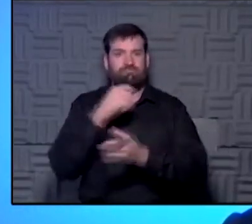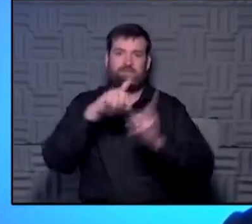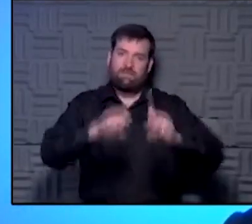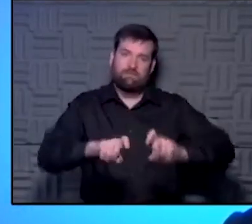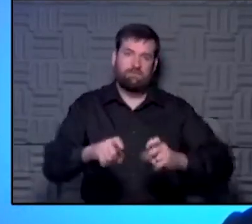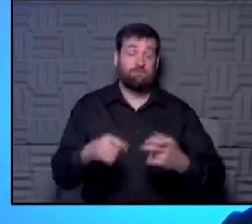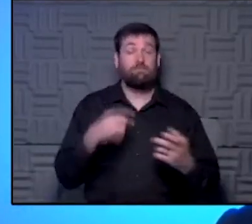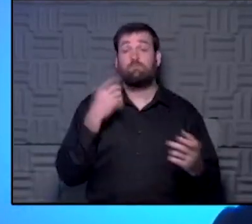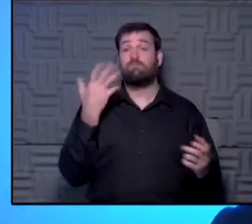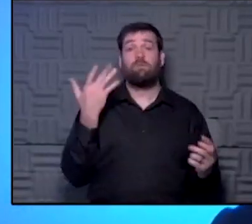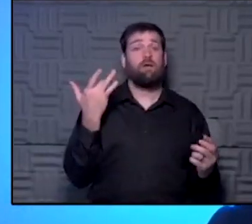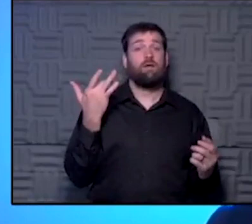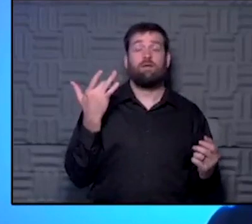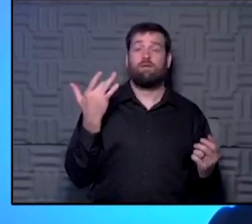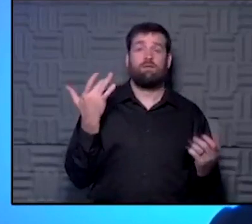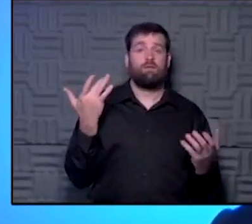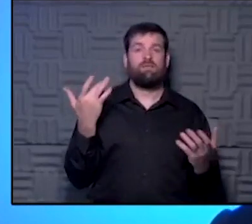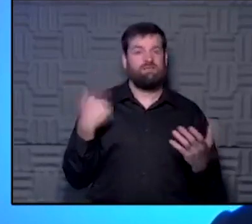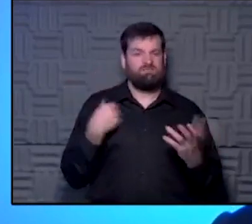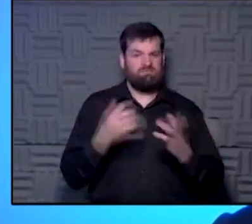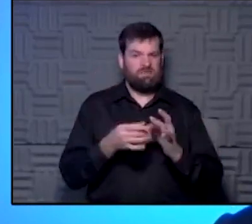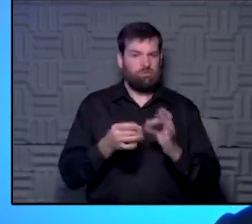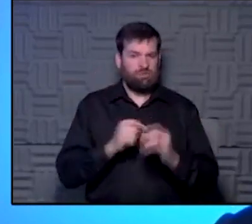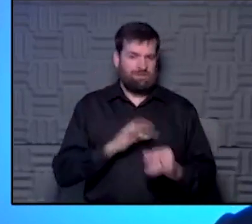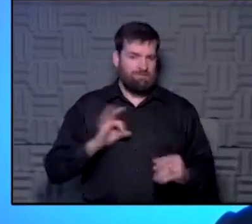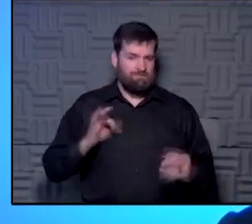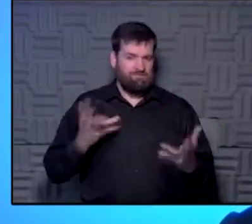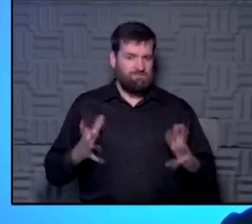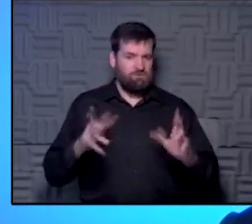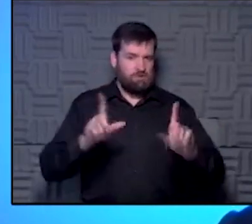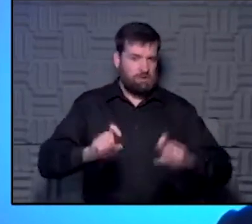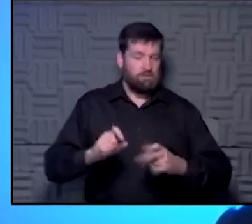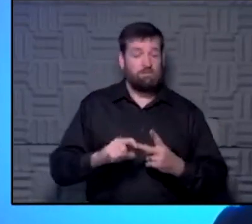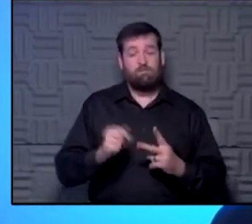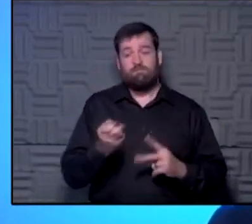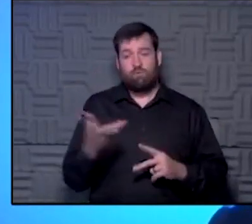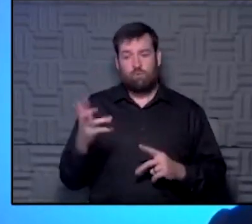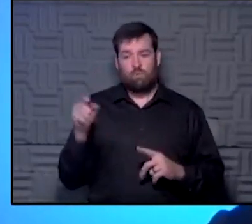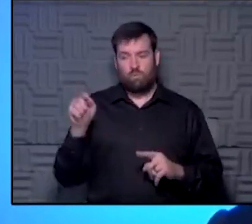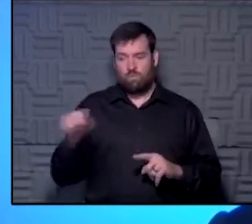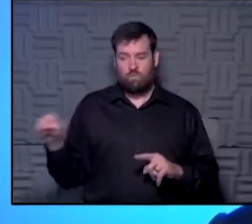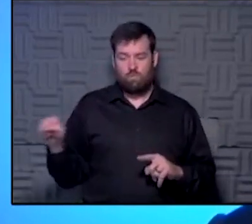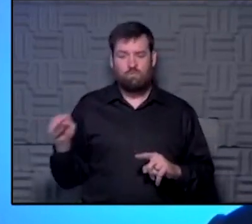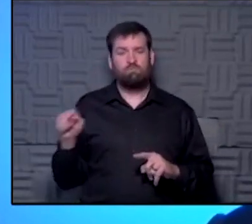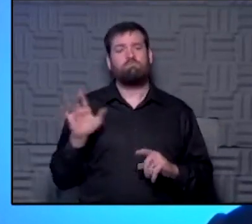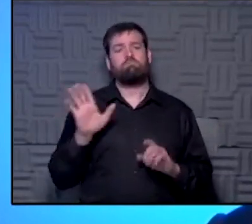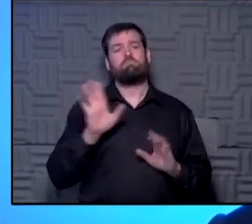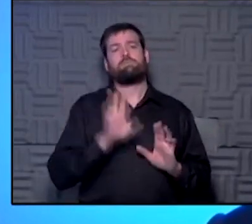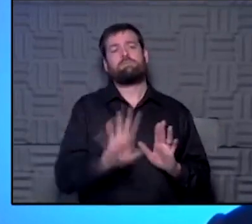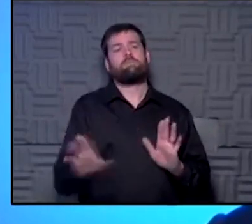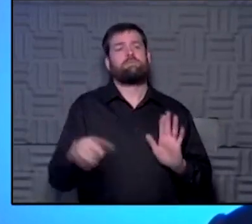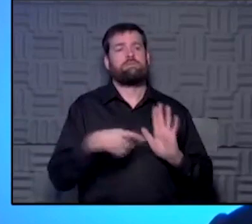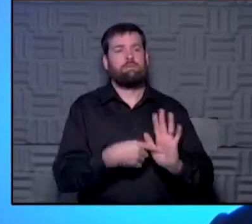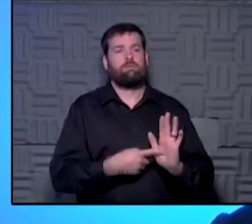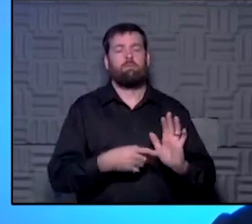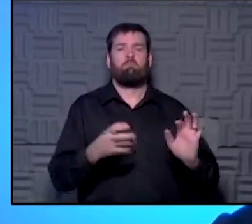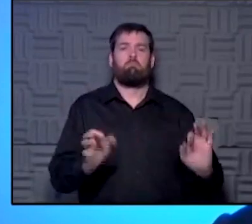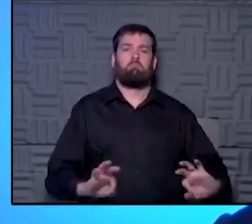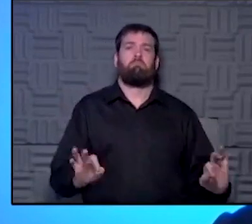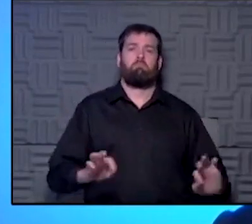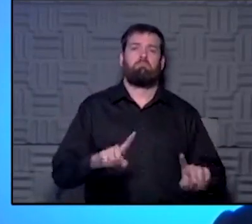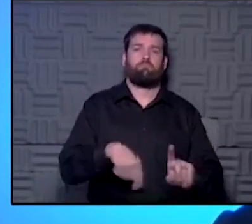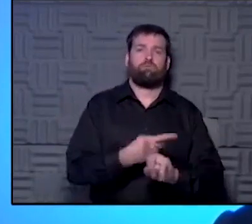say that because I mentioned the staff people we've had tested. We've had a couple that have said their symptoms felt like no more than a cold,